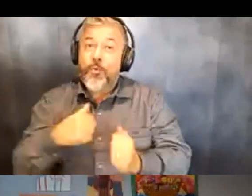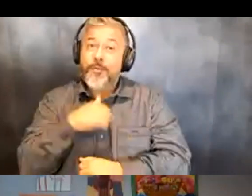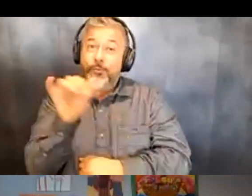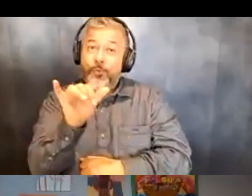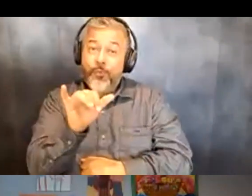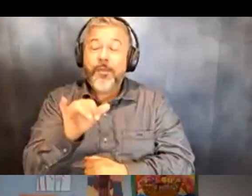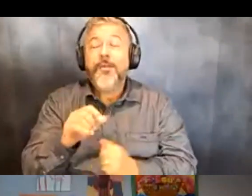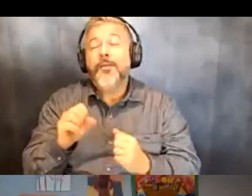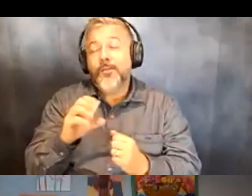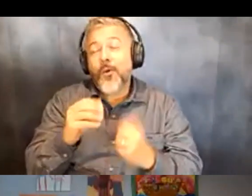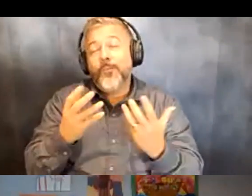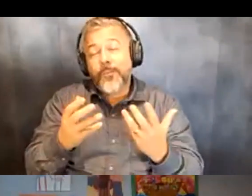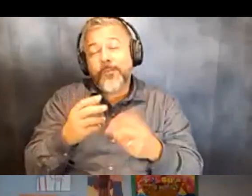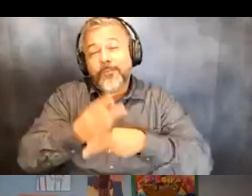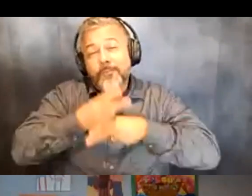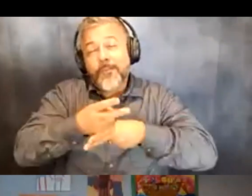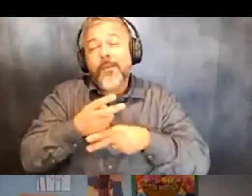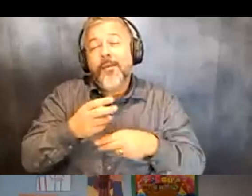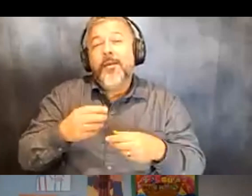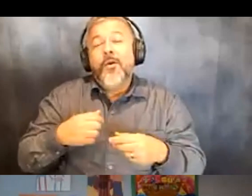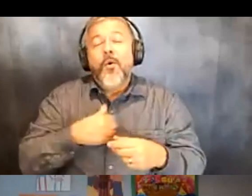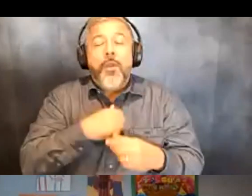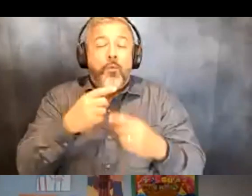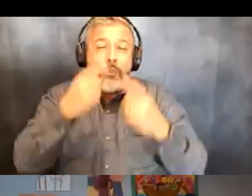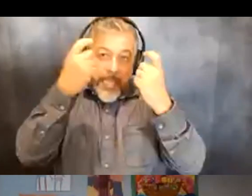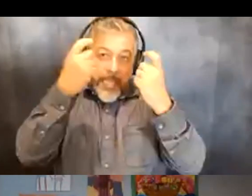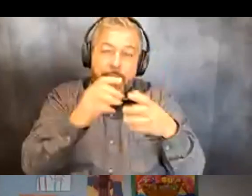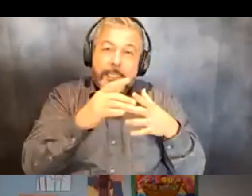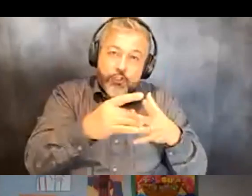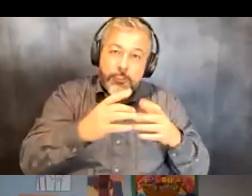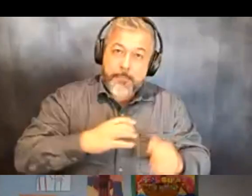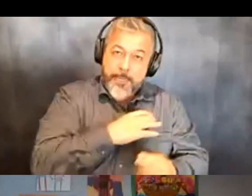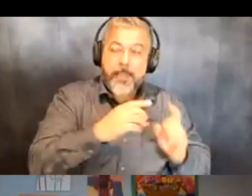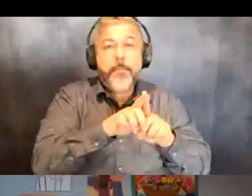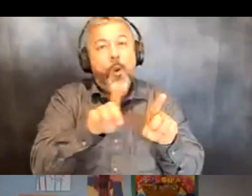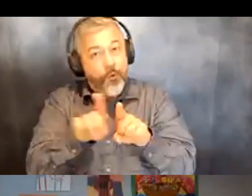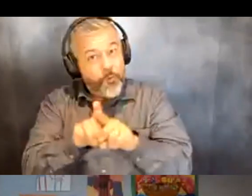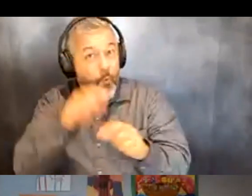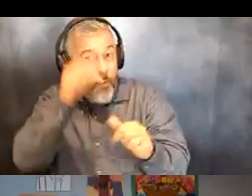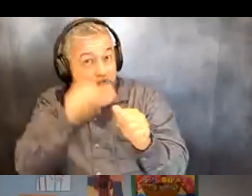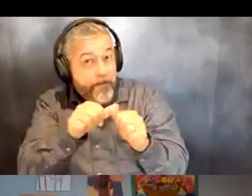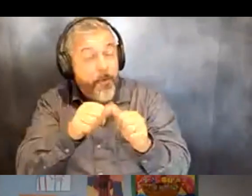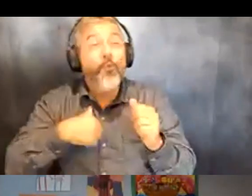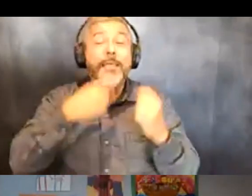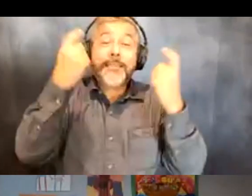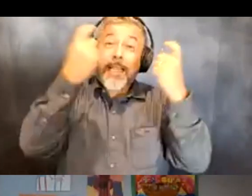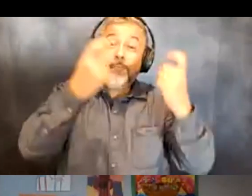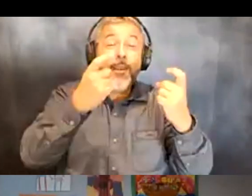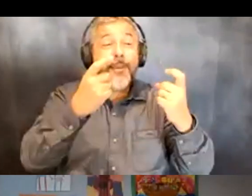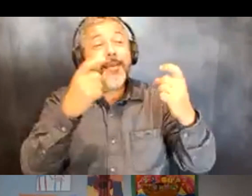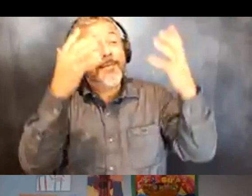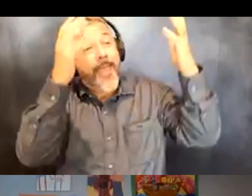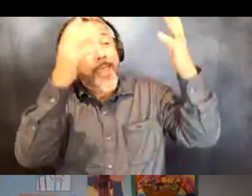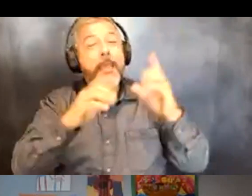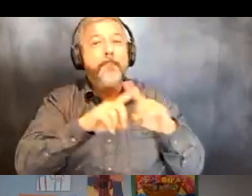and the leadership opportunities we have, also remind us that the cloud of COVID is still above us. We got to pay attention, keep